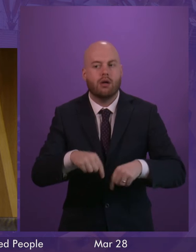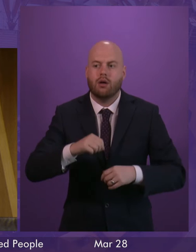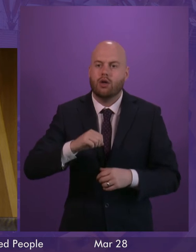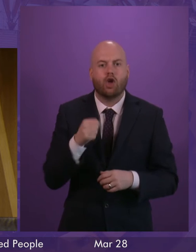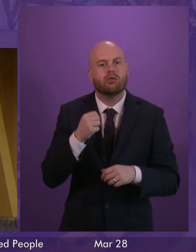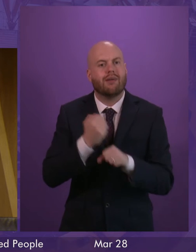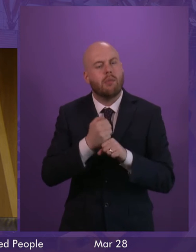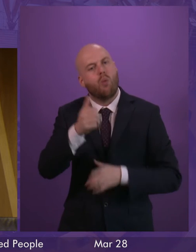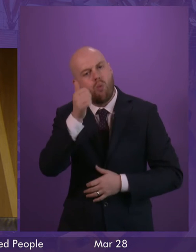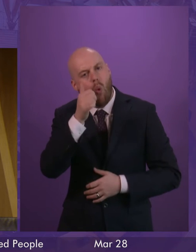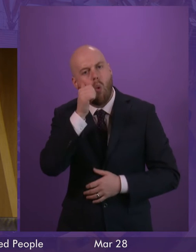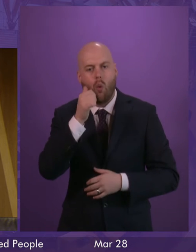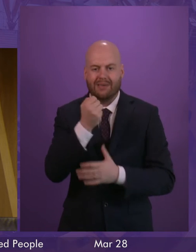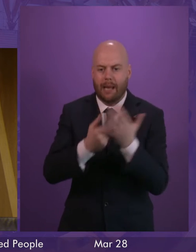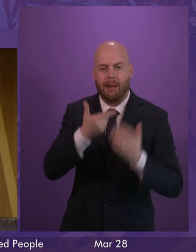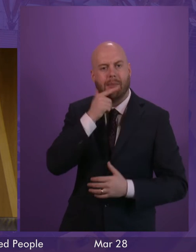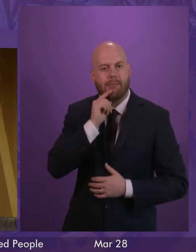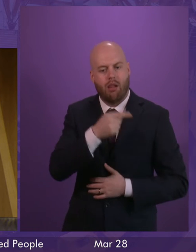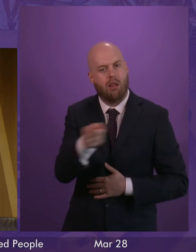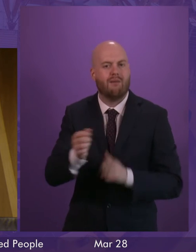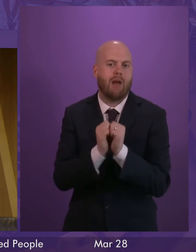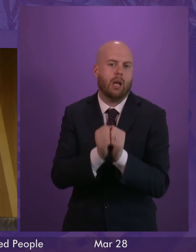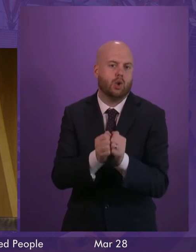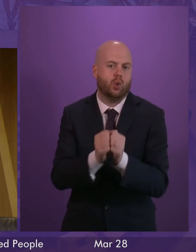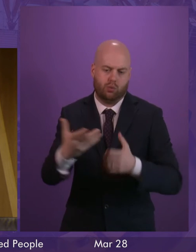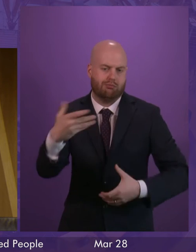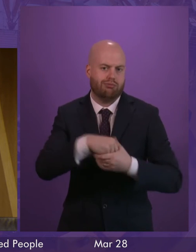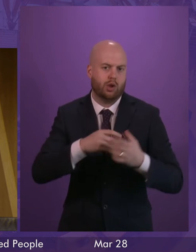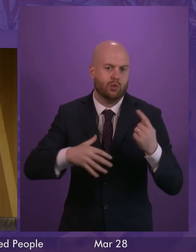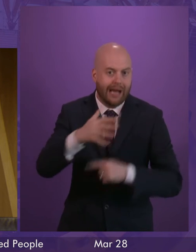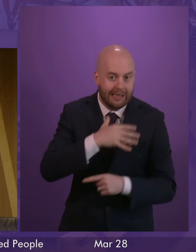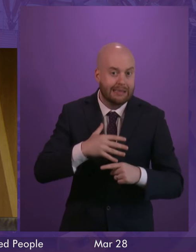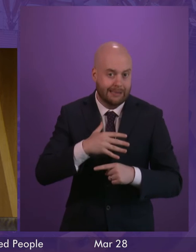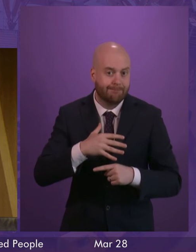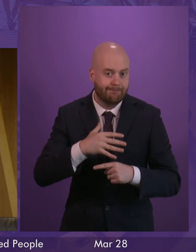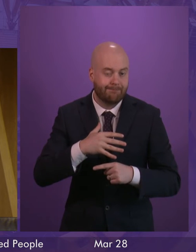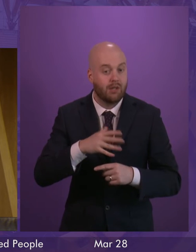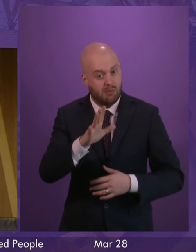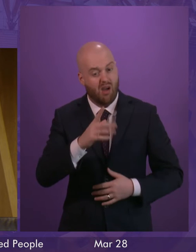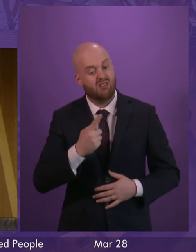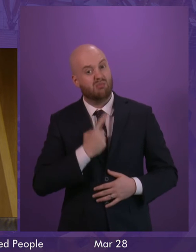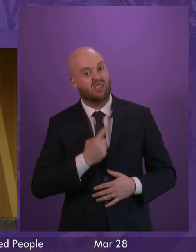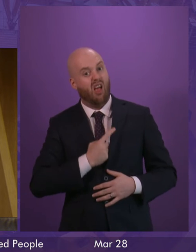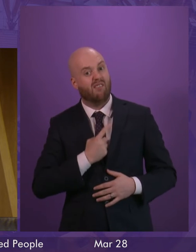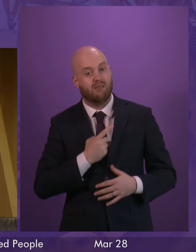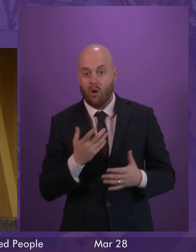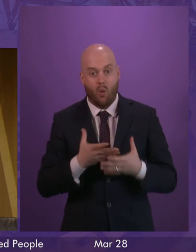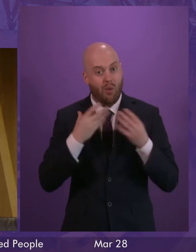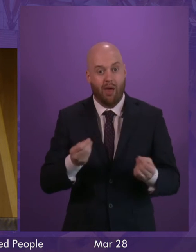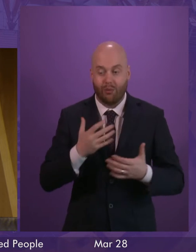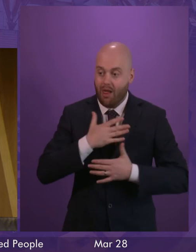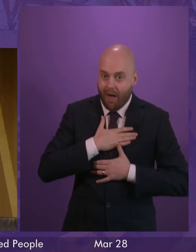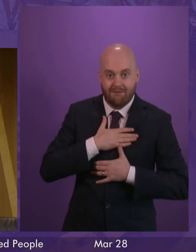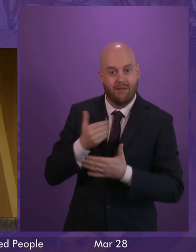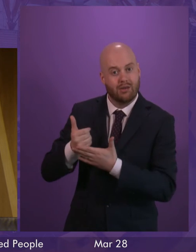people with disabilities make to Scottish society and Scotland as a whole. And for me, it goes further than that. Without the love and support of Stacey,